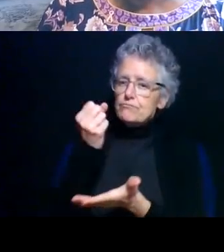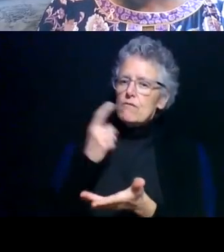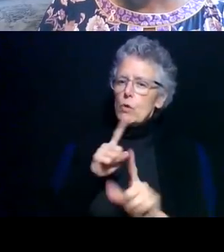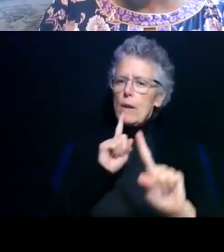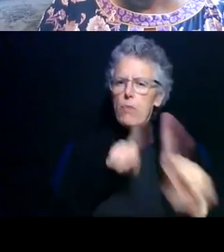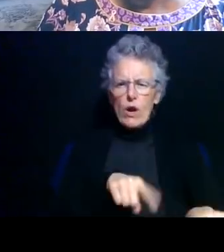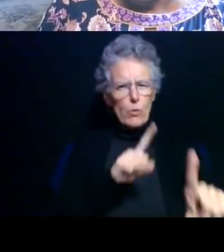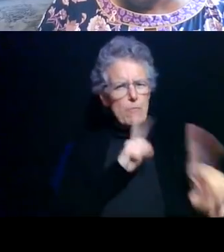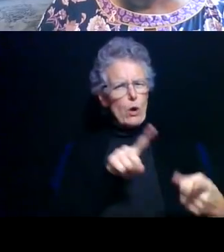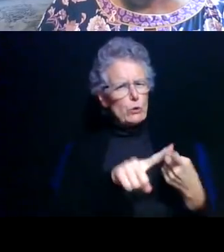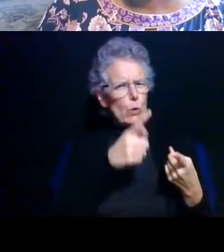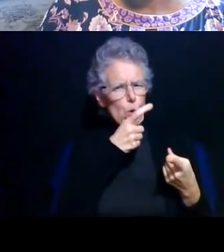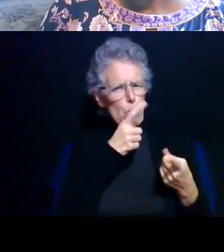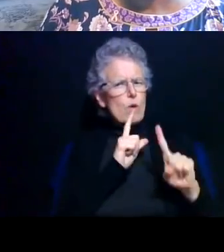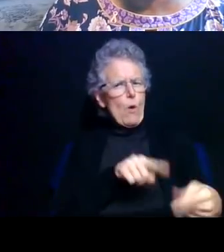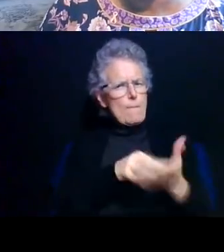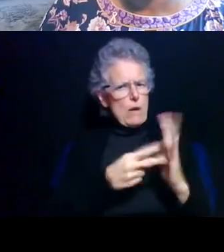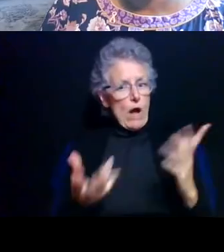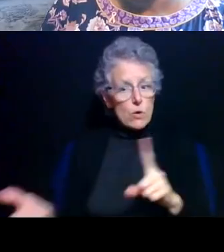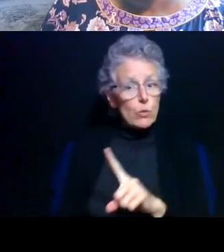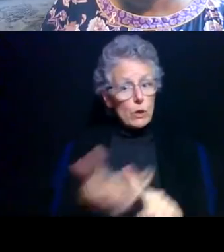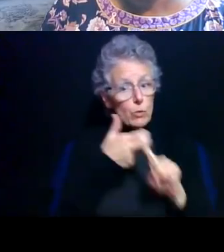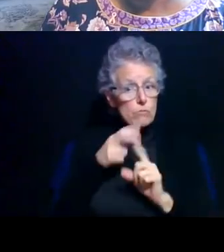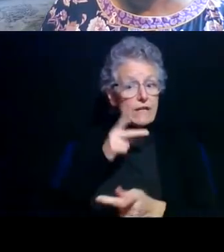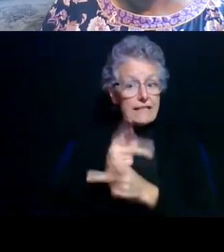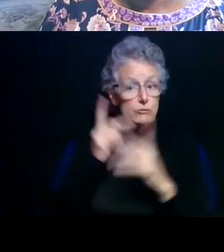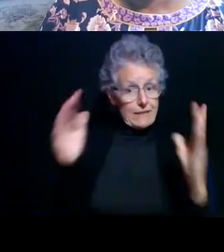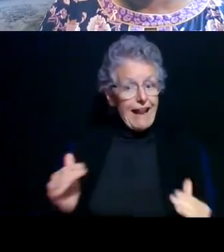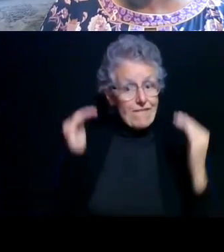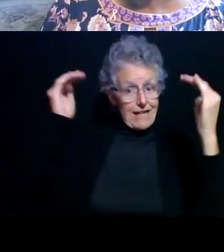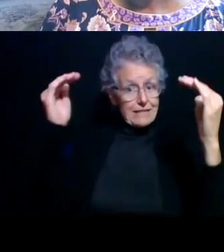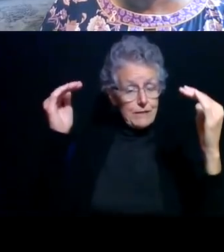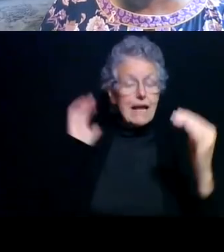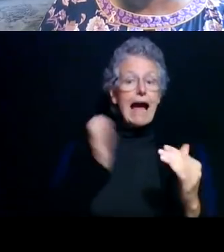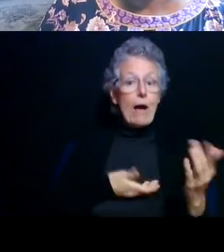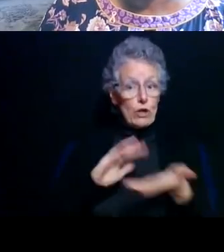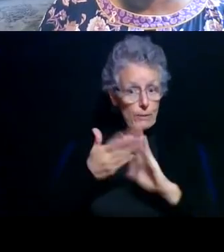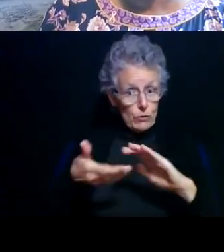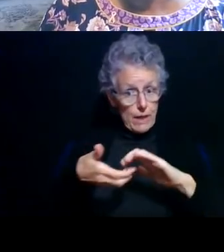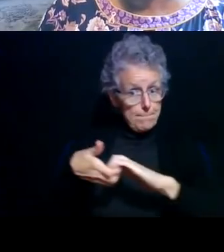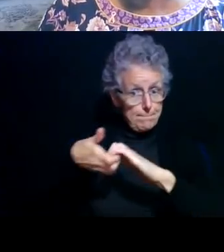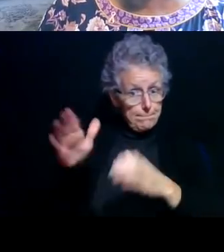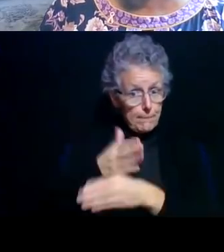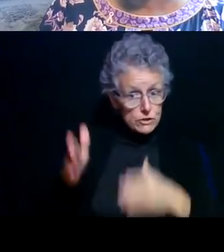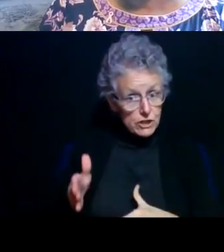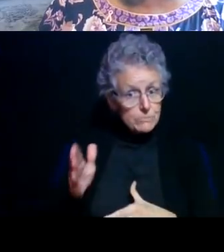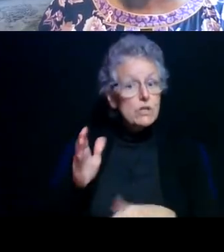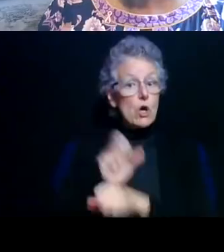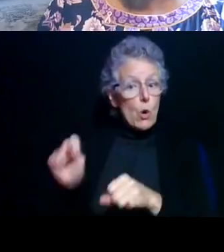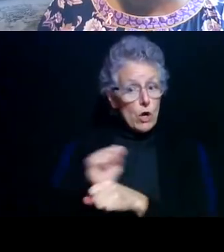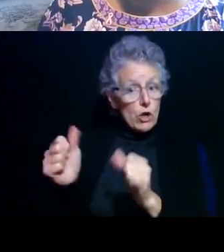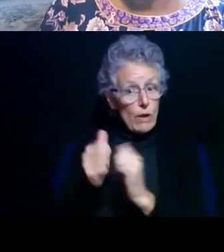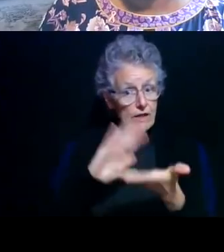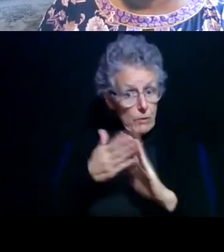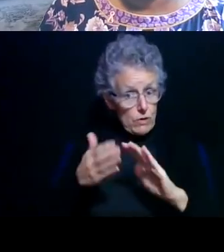to? Recruitment, retention, advancement, our community partnerships and the work that we are doing there and the work